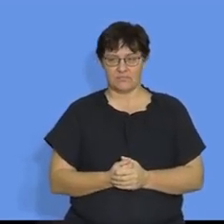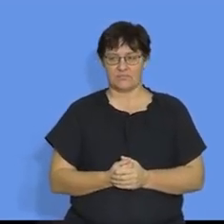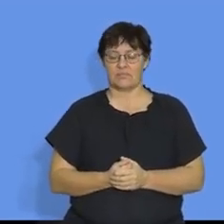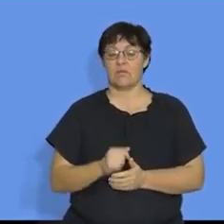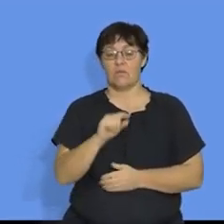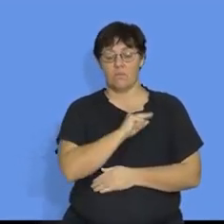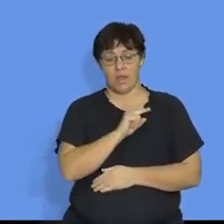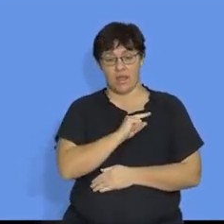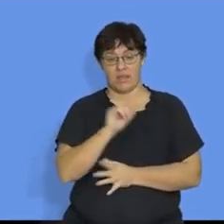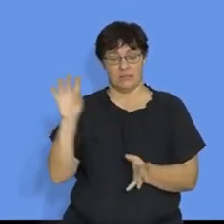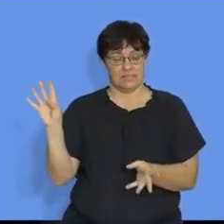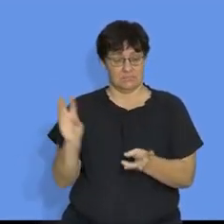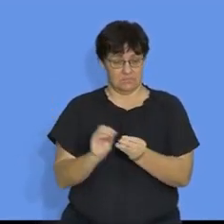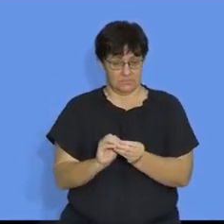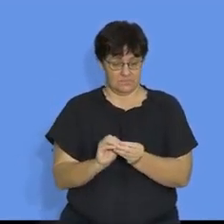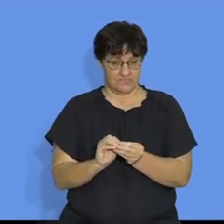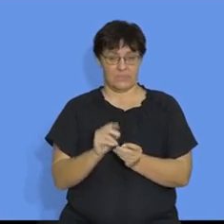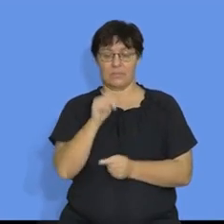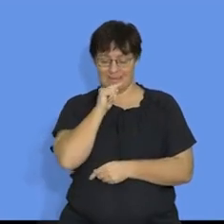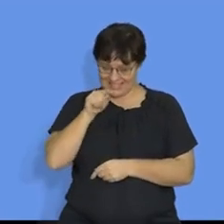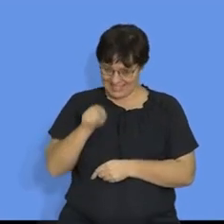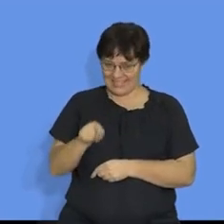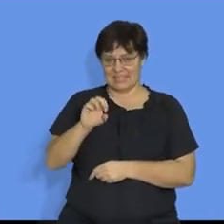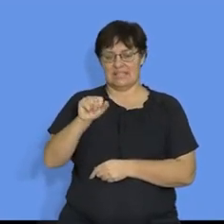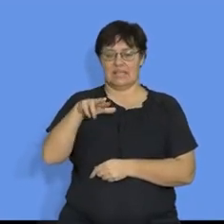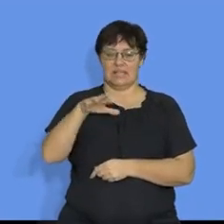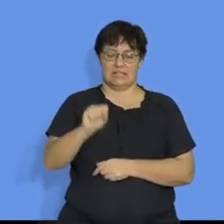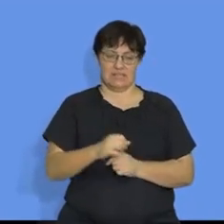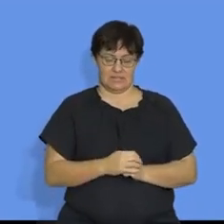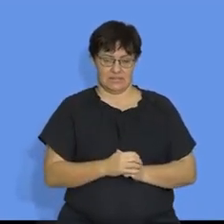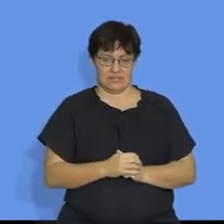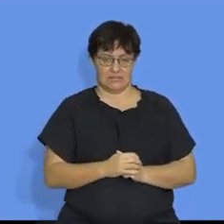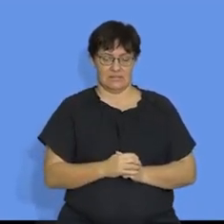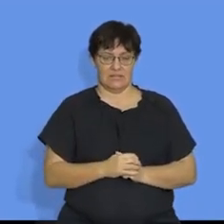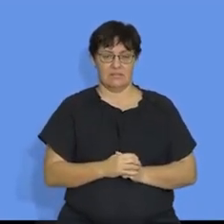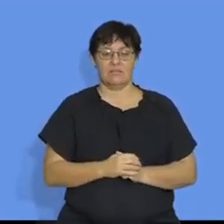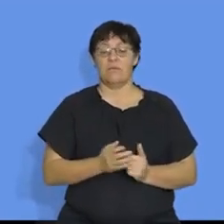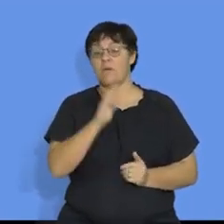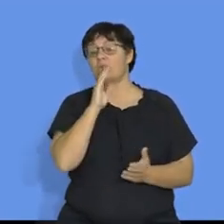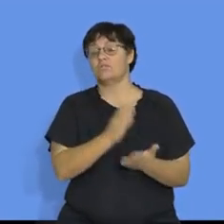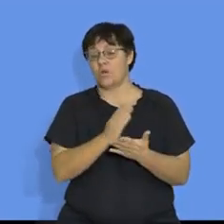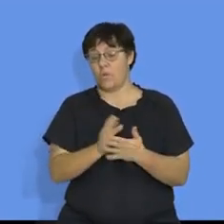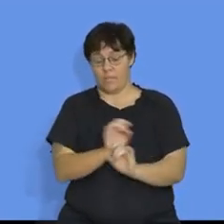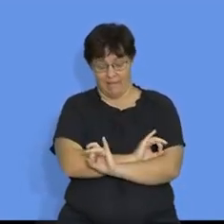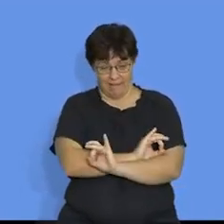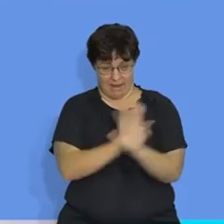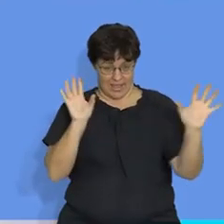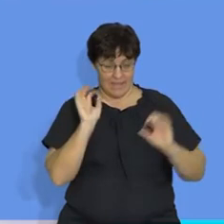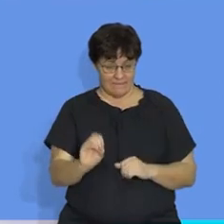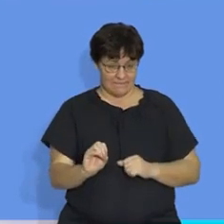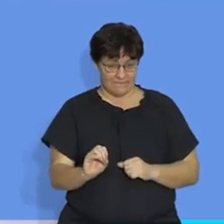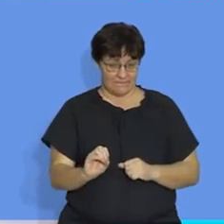because it is a sum, it is a series. Wonderful, guys. I just want to make sure we've clarified that.